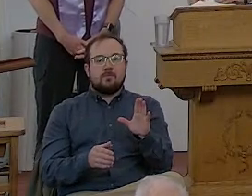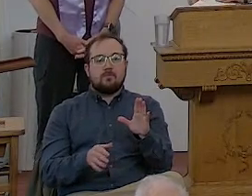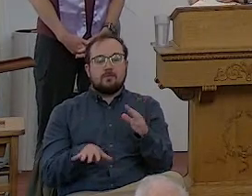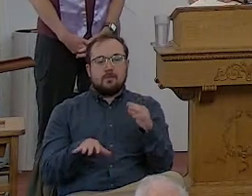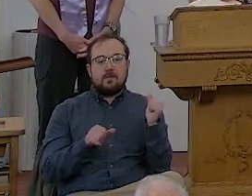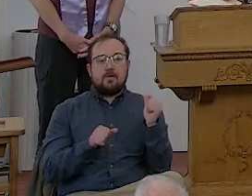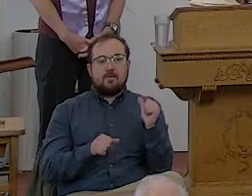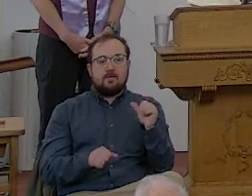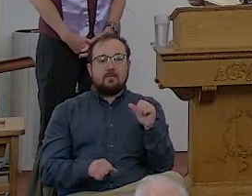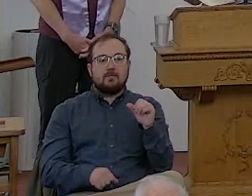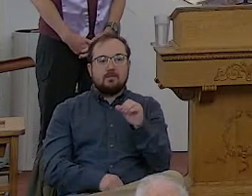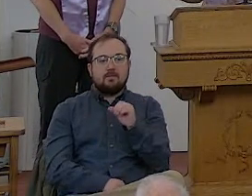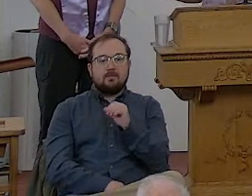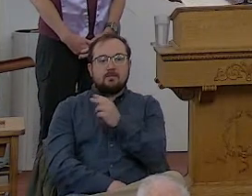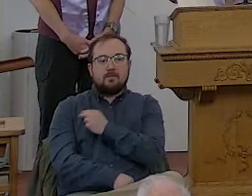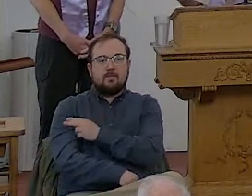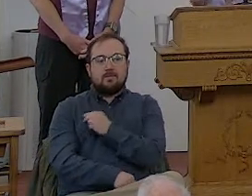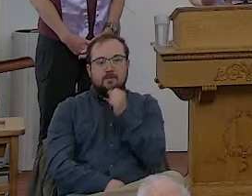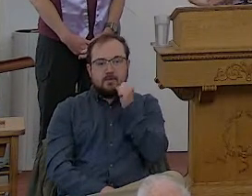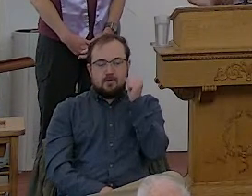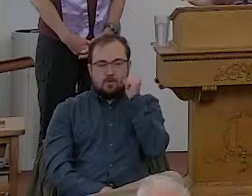is recovering at home.